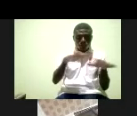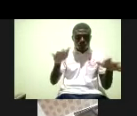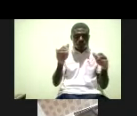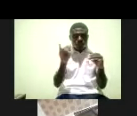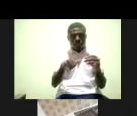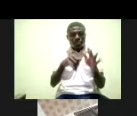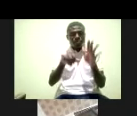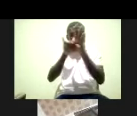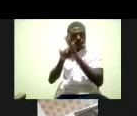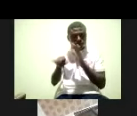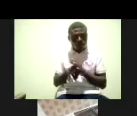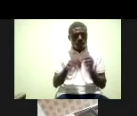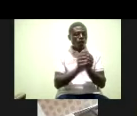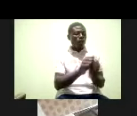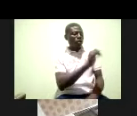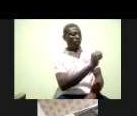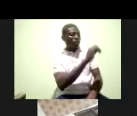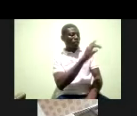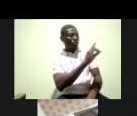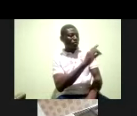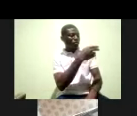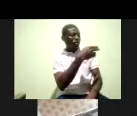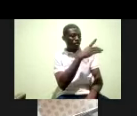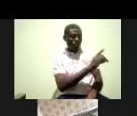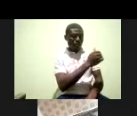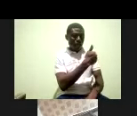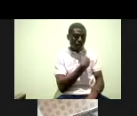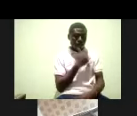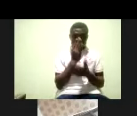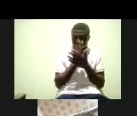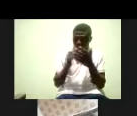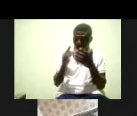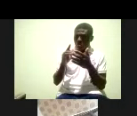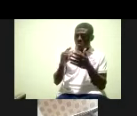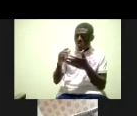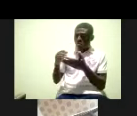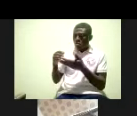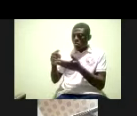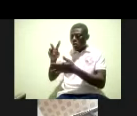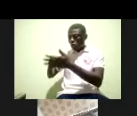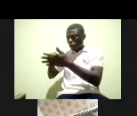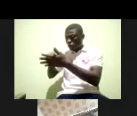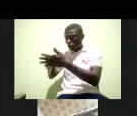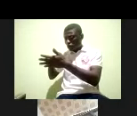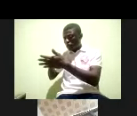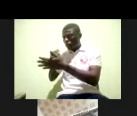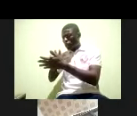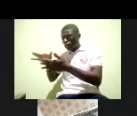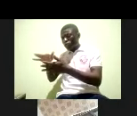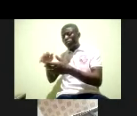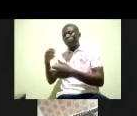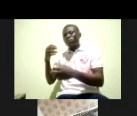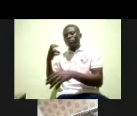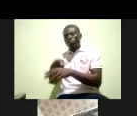with ADHD will surely have some kind of reading and spelling difficulties or learning